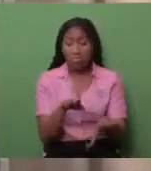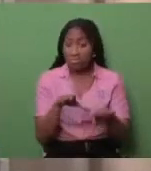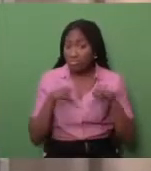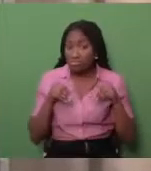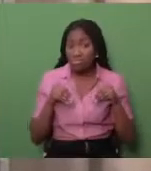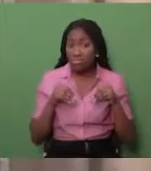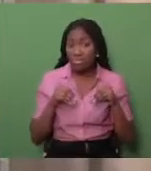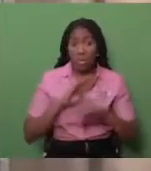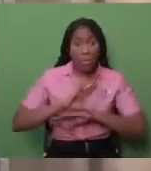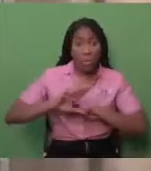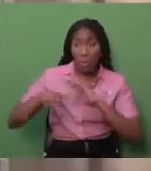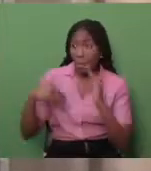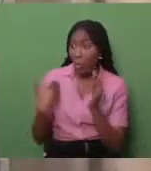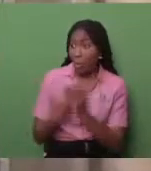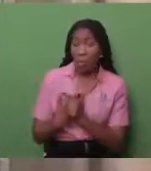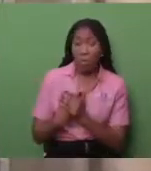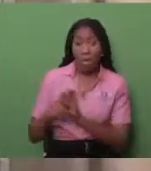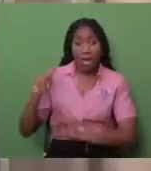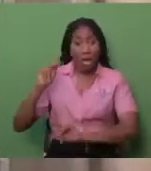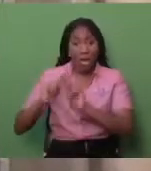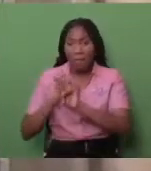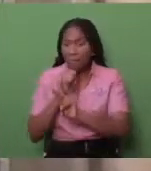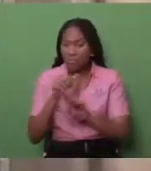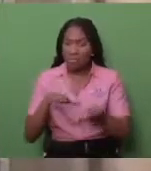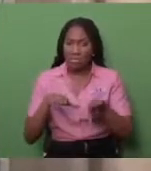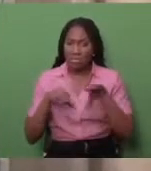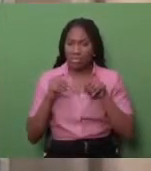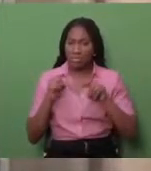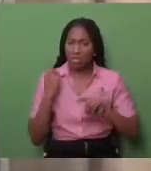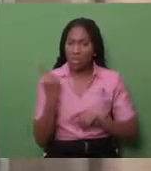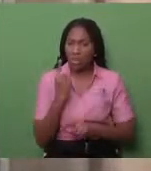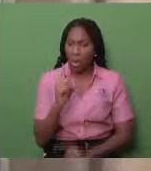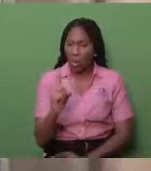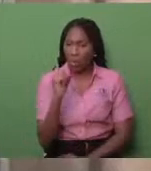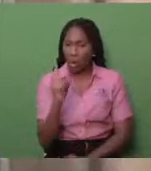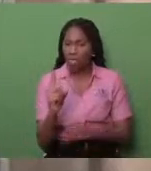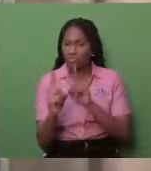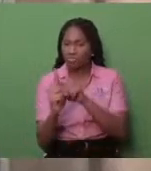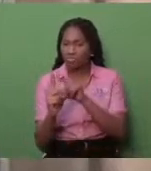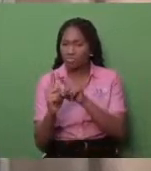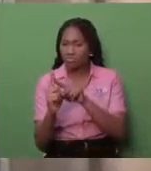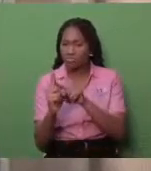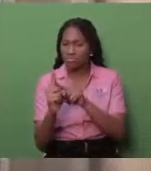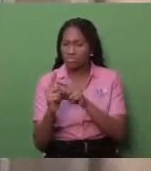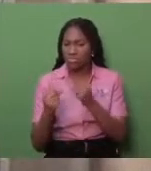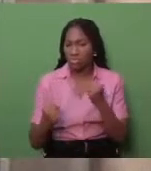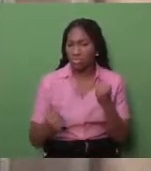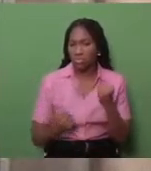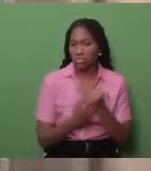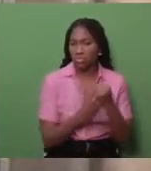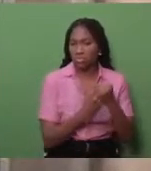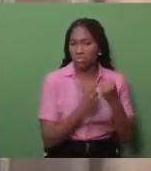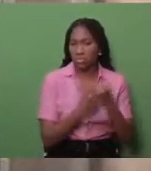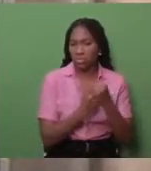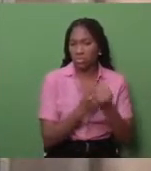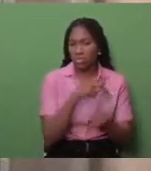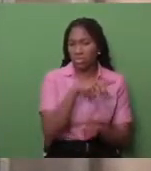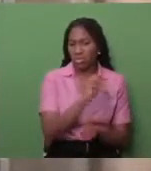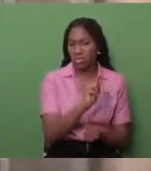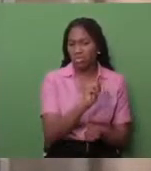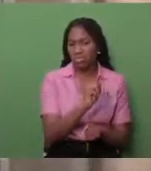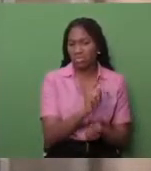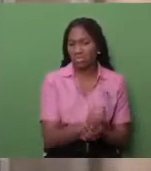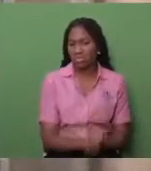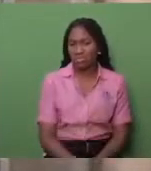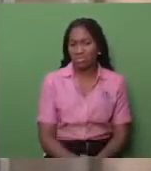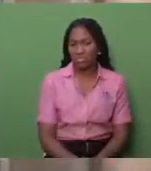single former governor of the bank, with the exception of one, Ewart Williams. I think he's the minister's advisor, if I'm not mistaken. He was the only one who